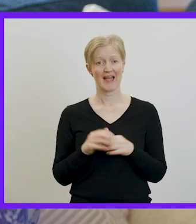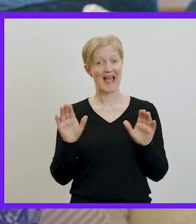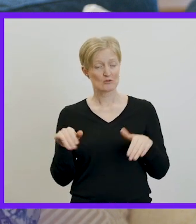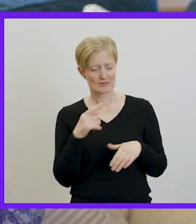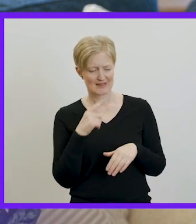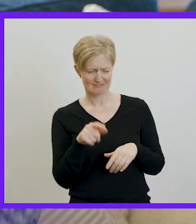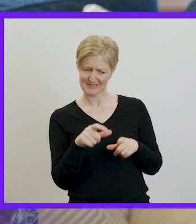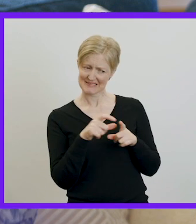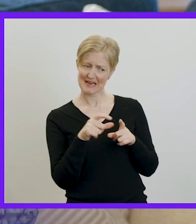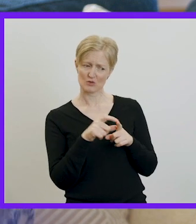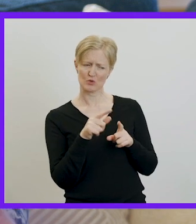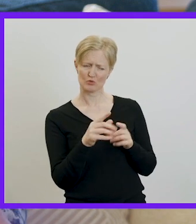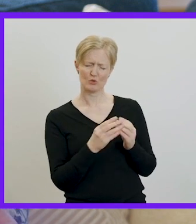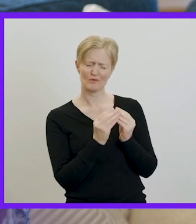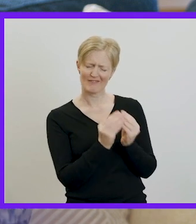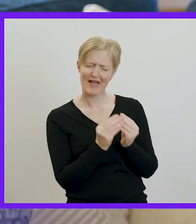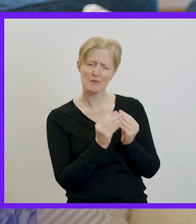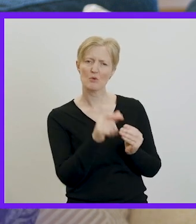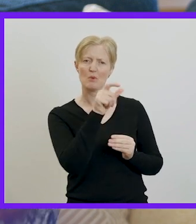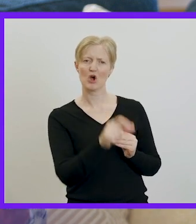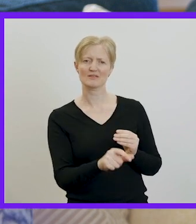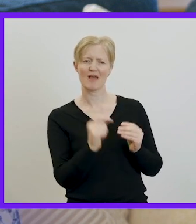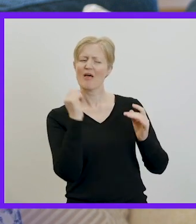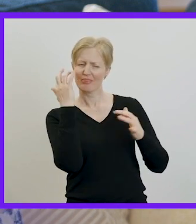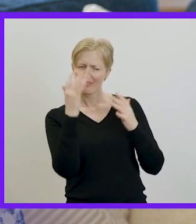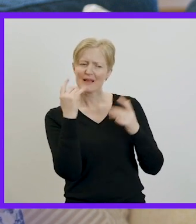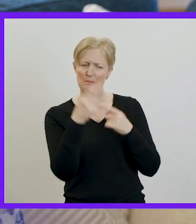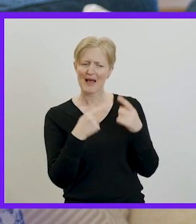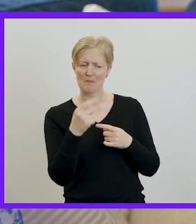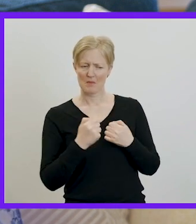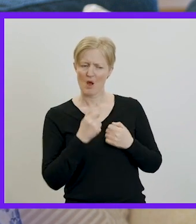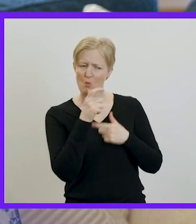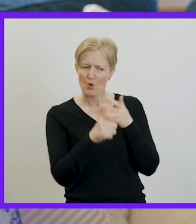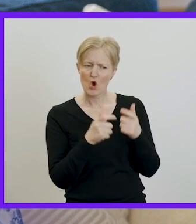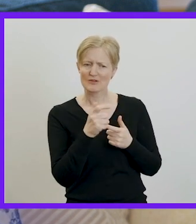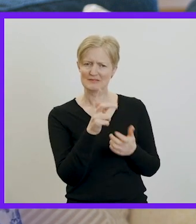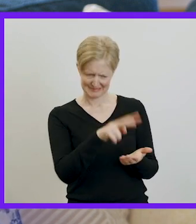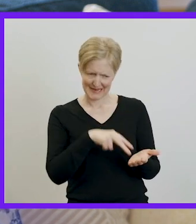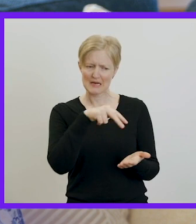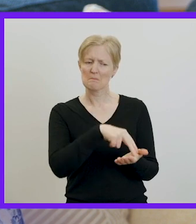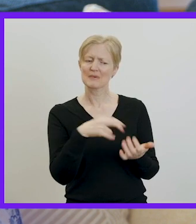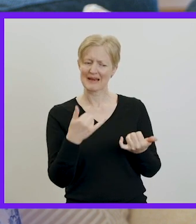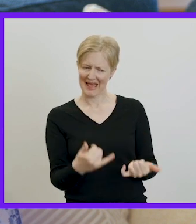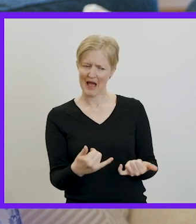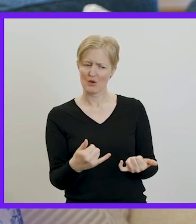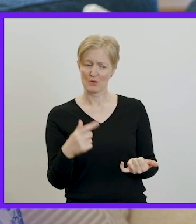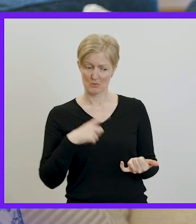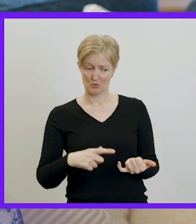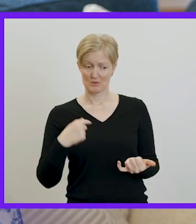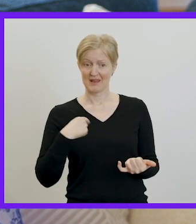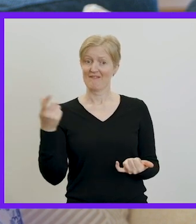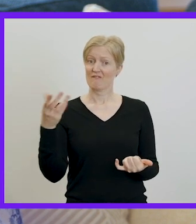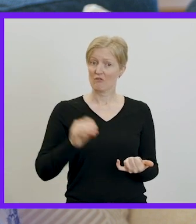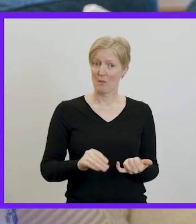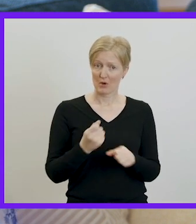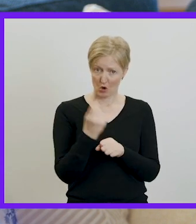Daniel, you who are highly esteemed, consider carefully the words I'm about to speak to you and stand up, for now I have